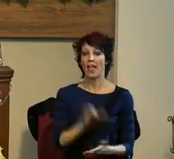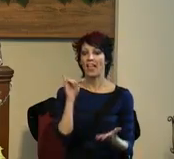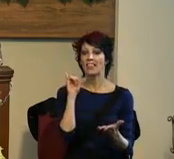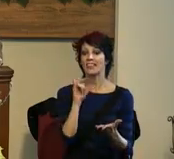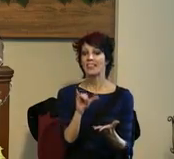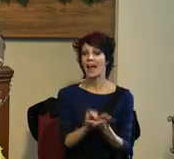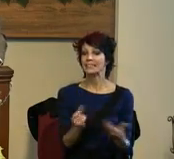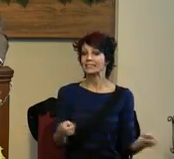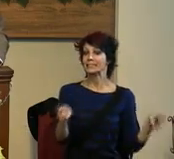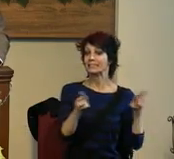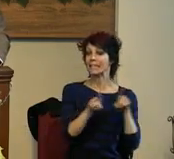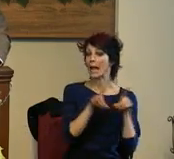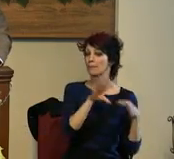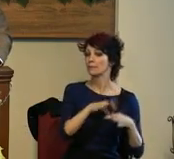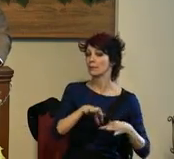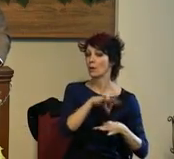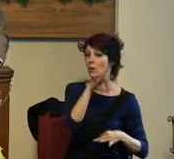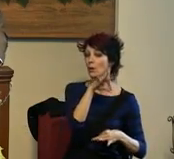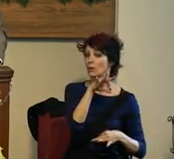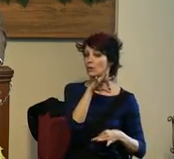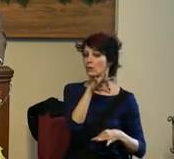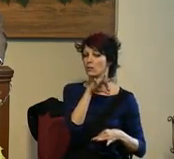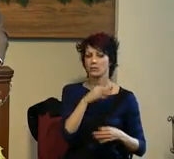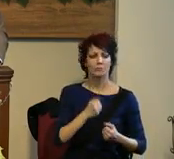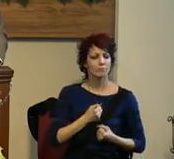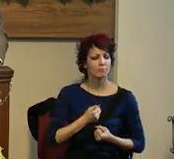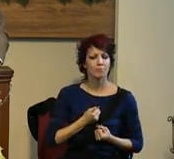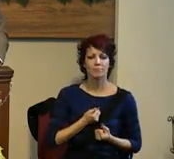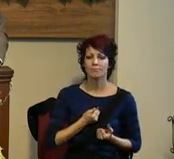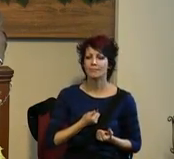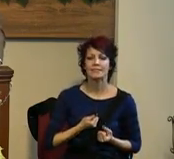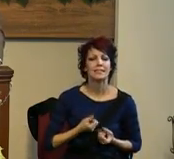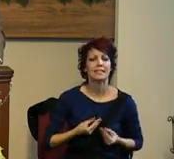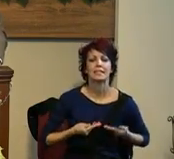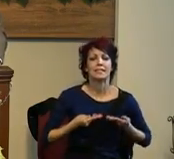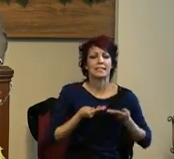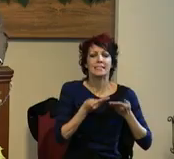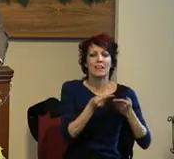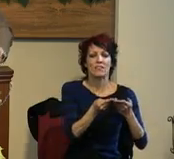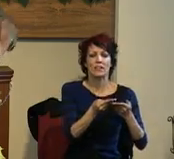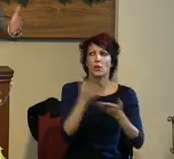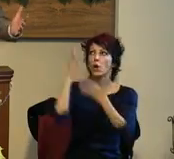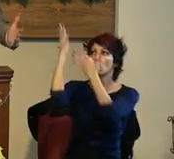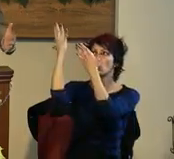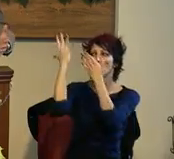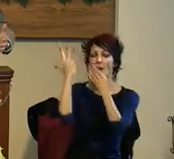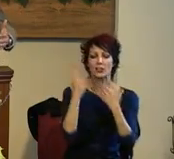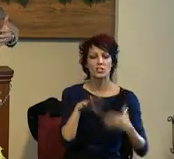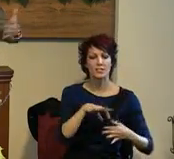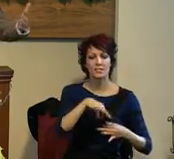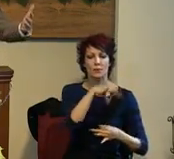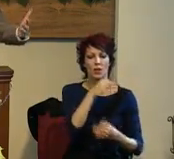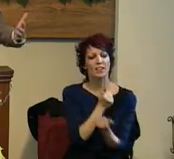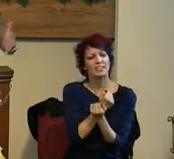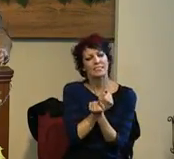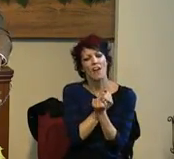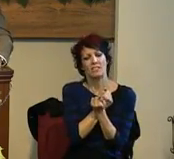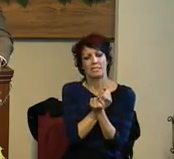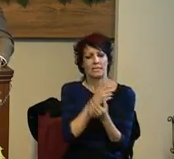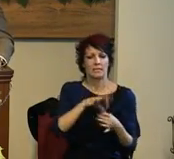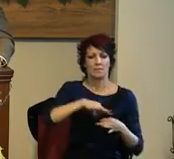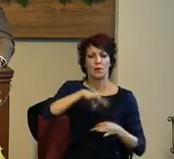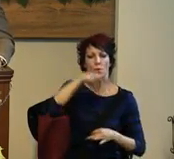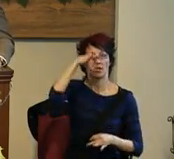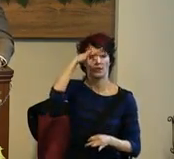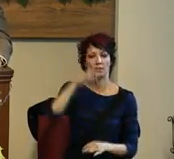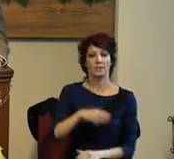that same spirit that we've the generous Spirit the gracious Spirit the loving Spirit the all-encompassing